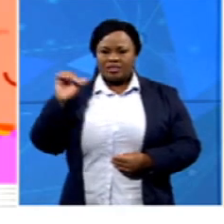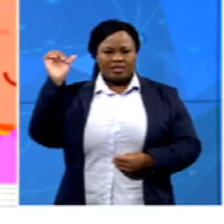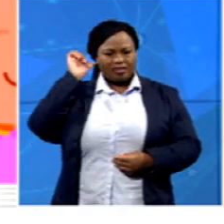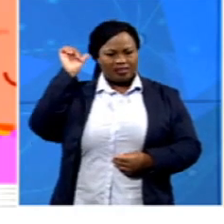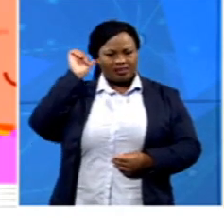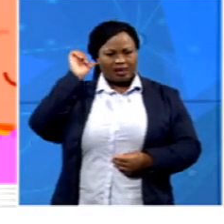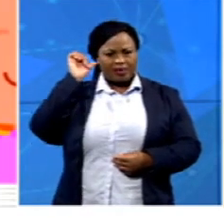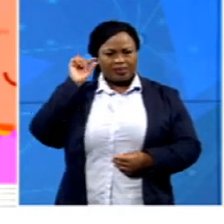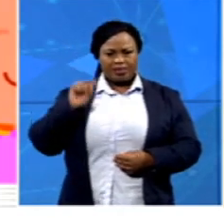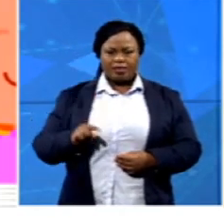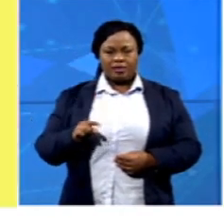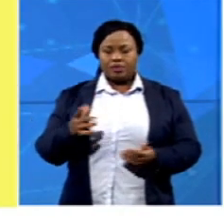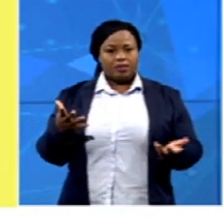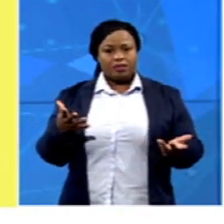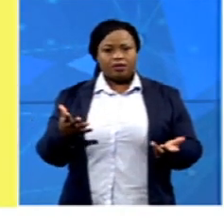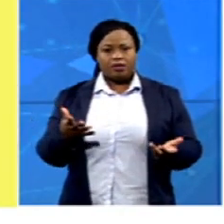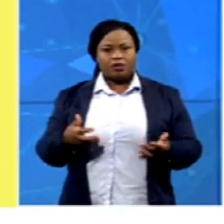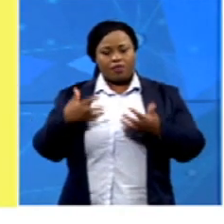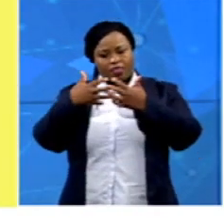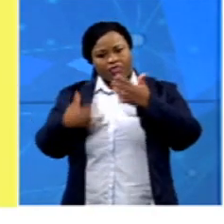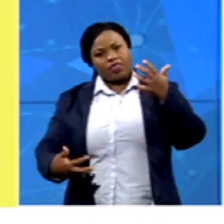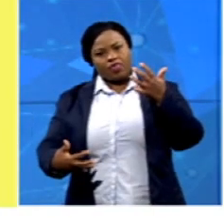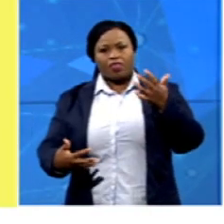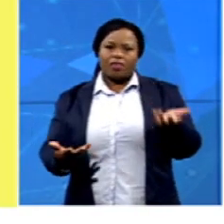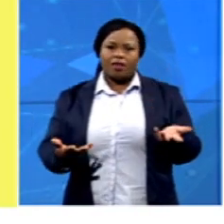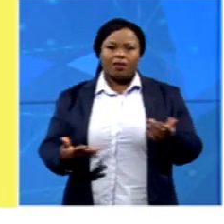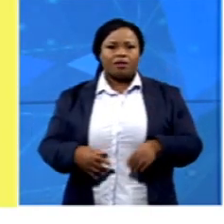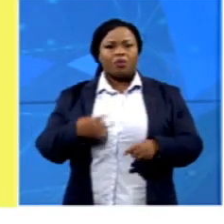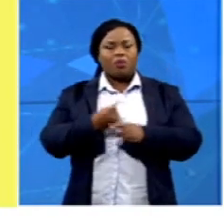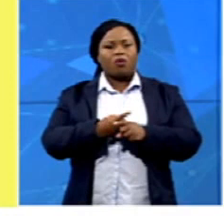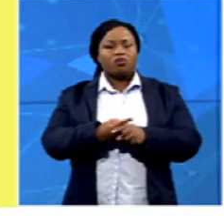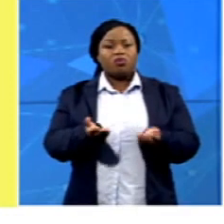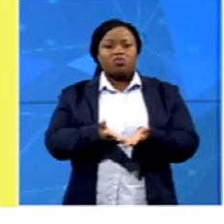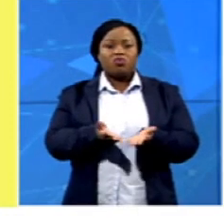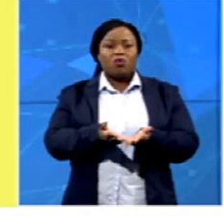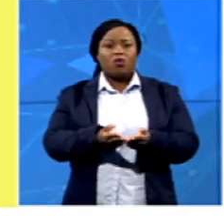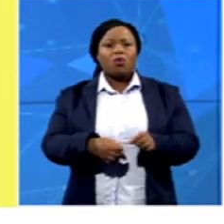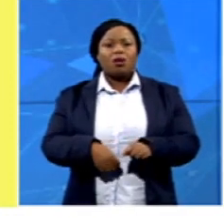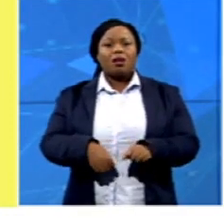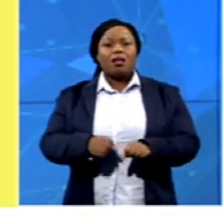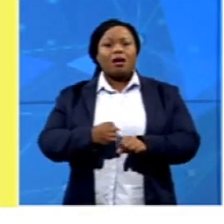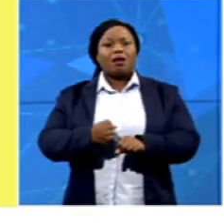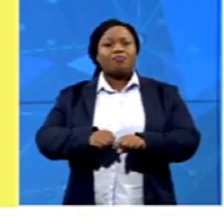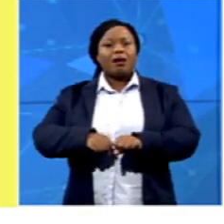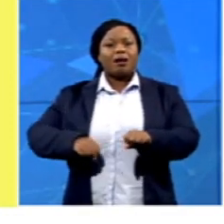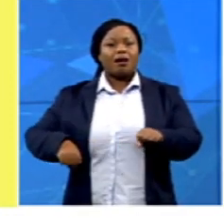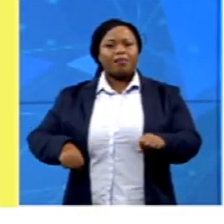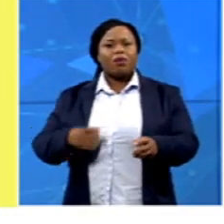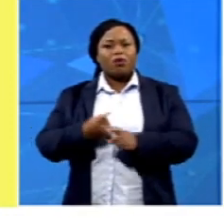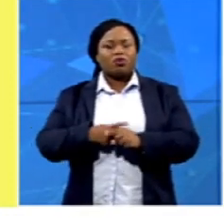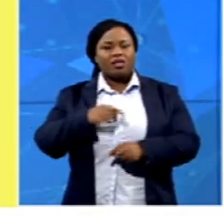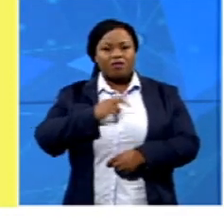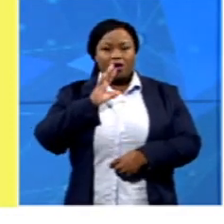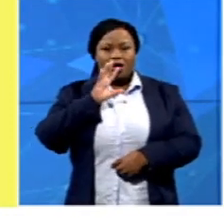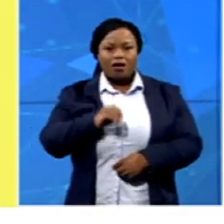sounds. They just fall further and further behind in school. And if you have to say to them, what do you